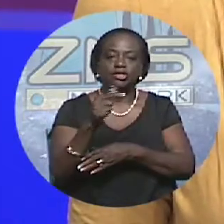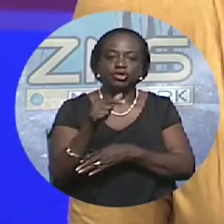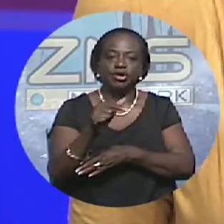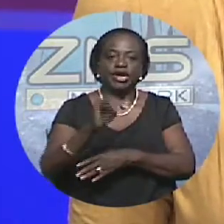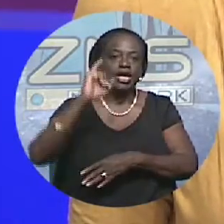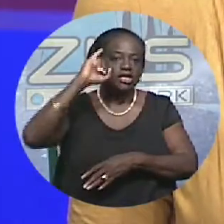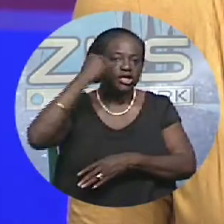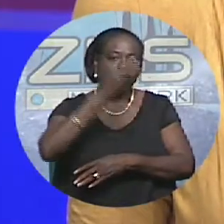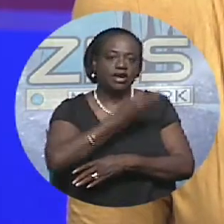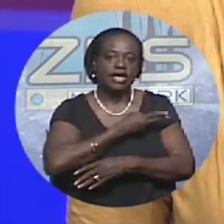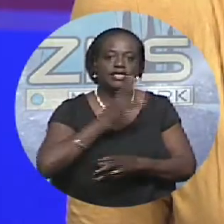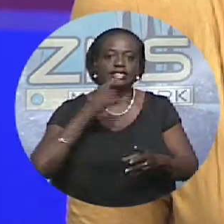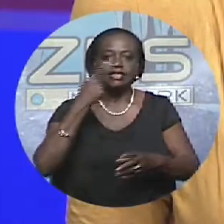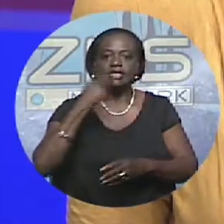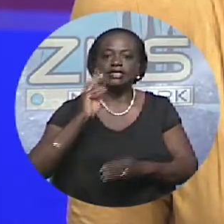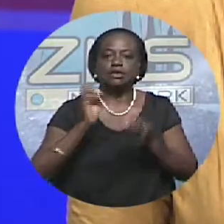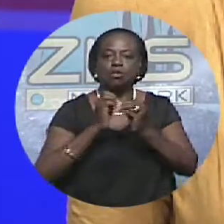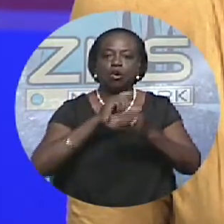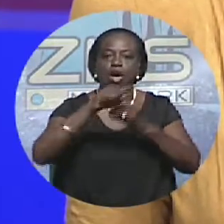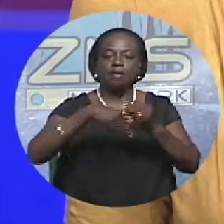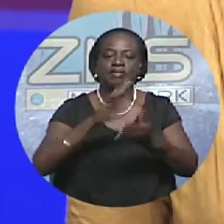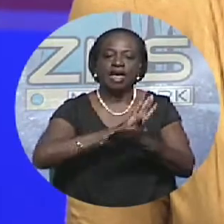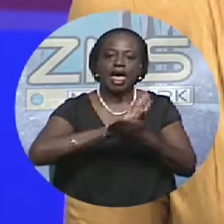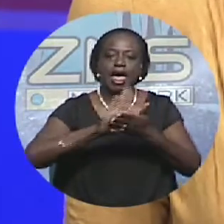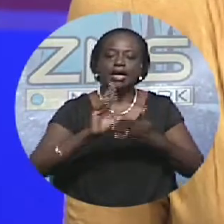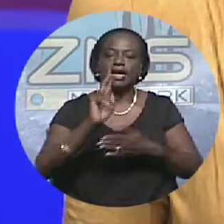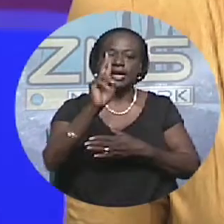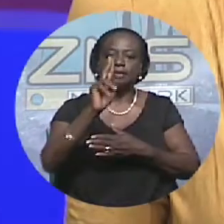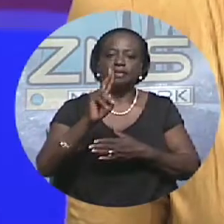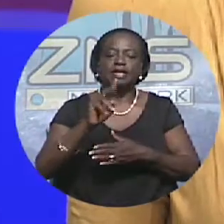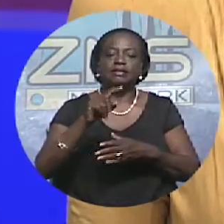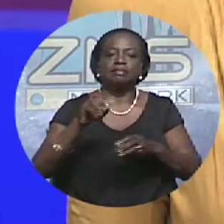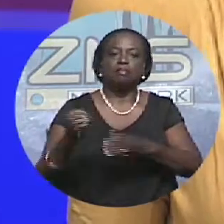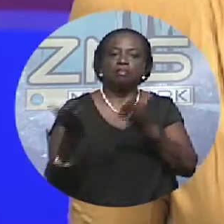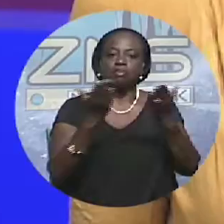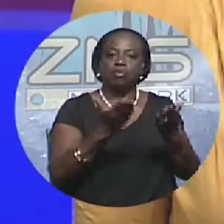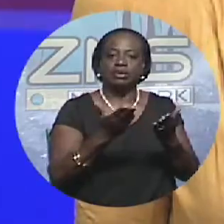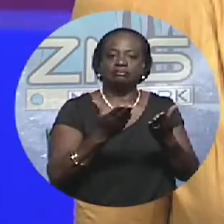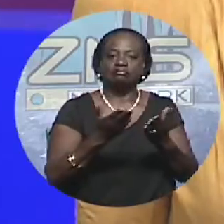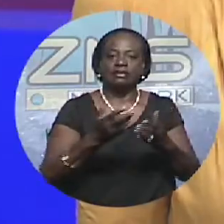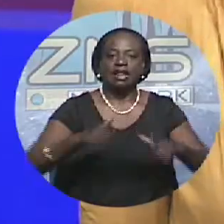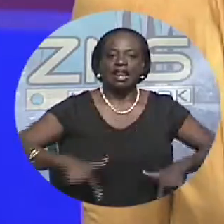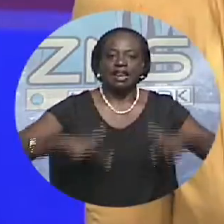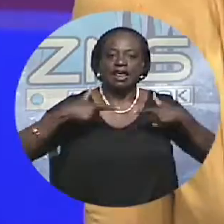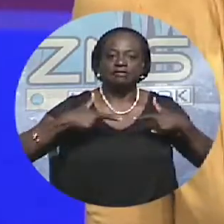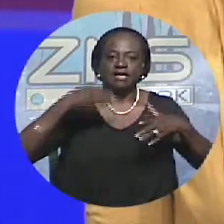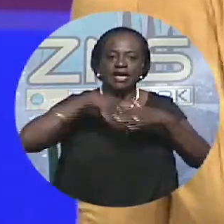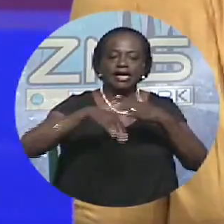Higgs tells us more about the cleanup that brought much-needed life to two inner-city communities.